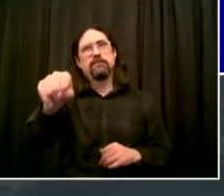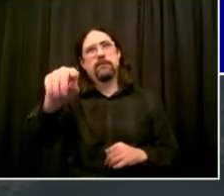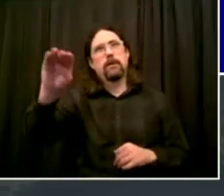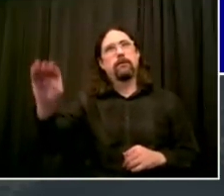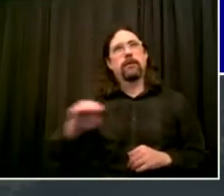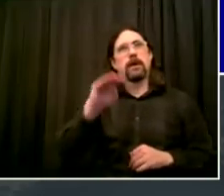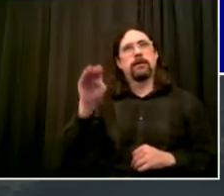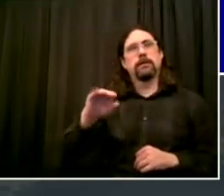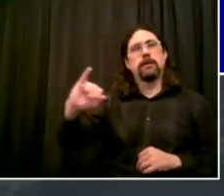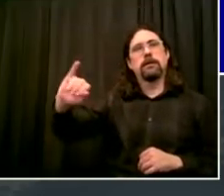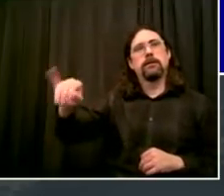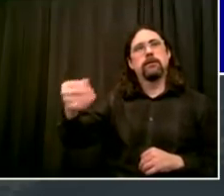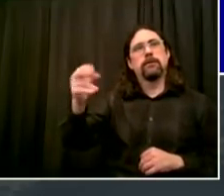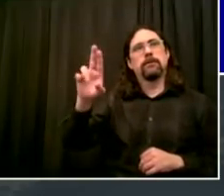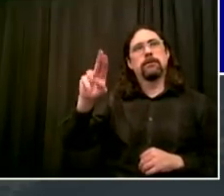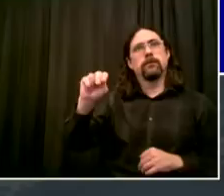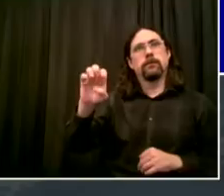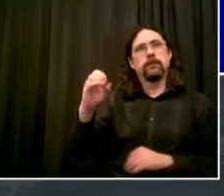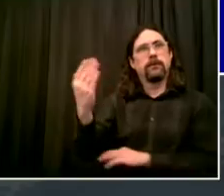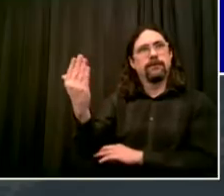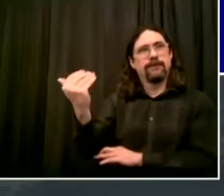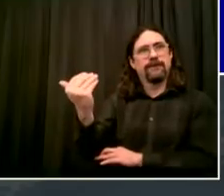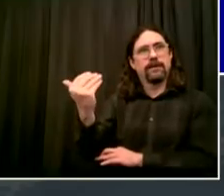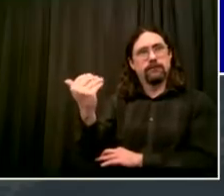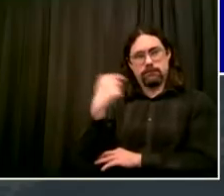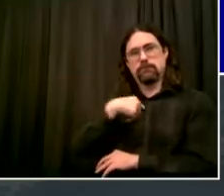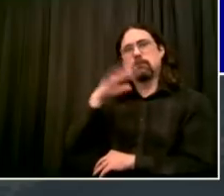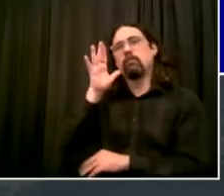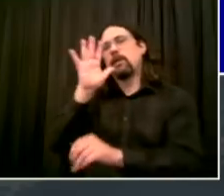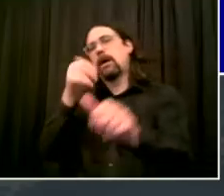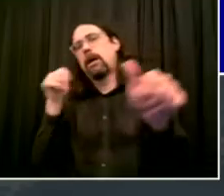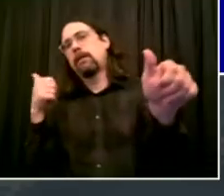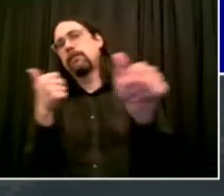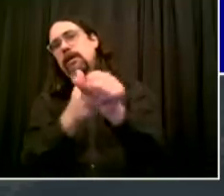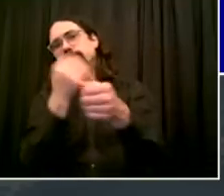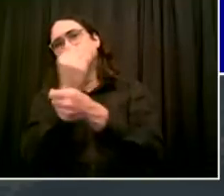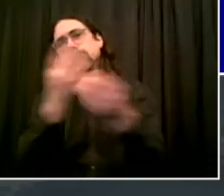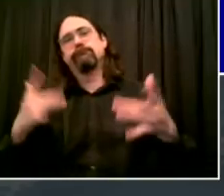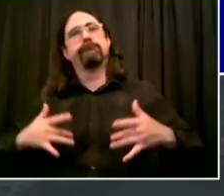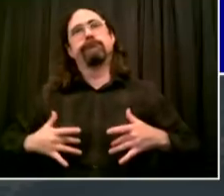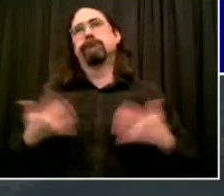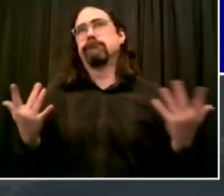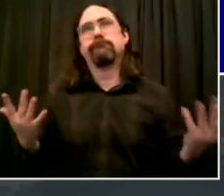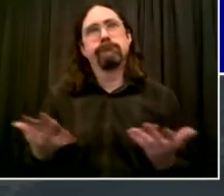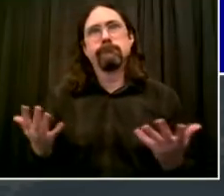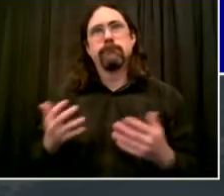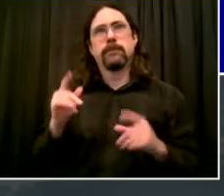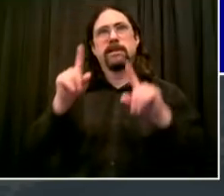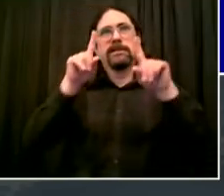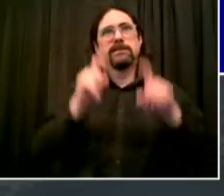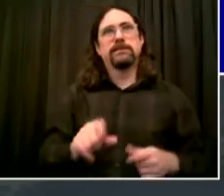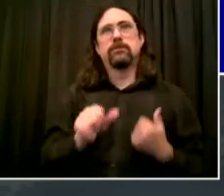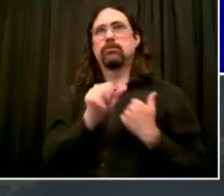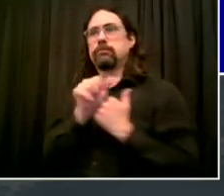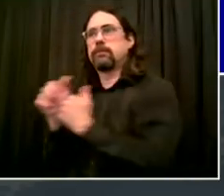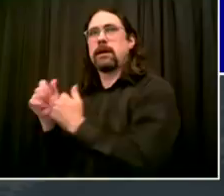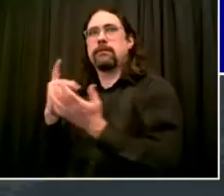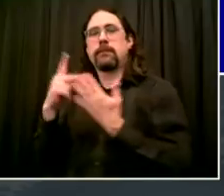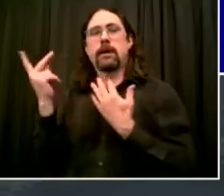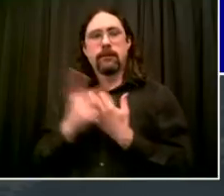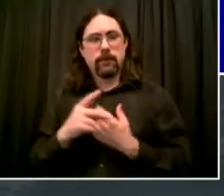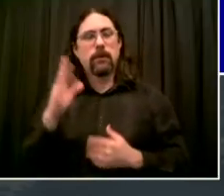sheer reach that they have been able to achieve in terms of making sure that folks get the support they need. And I always think of it this